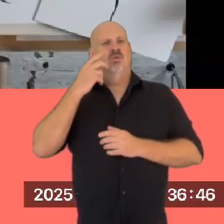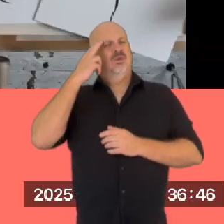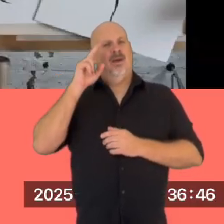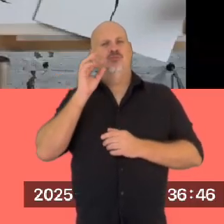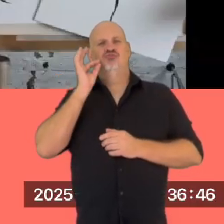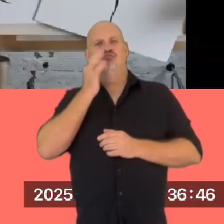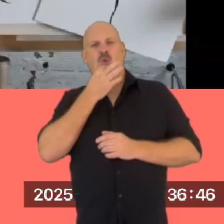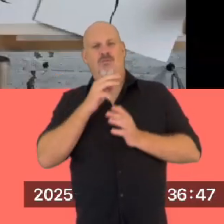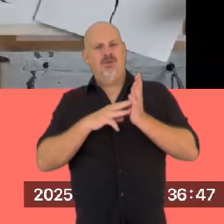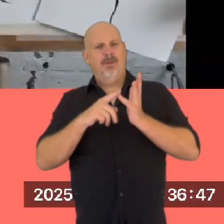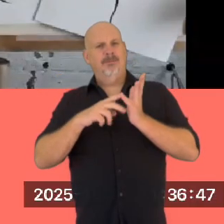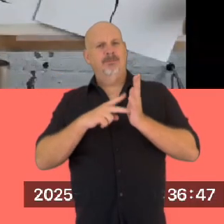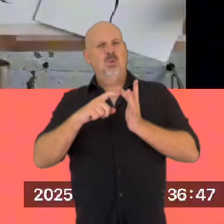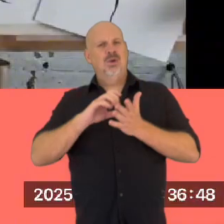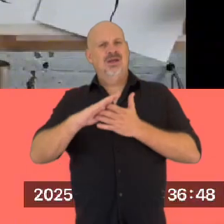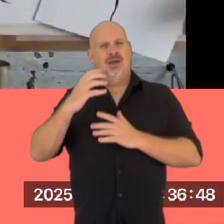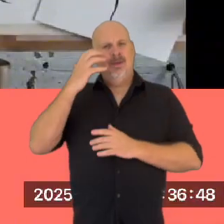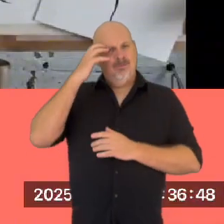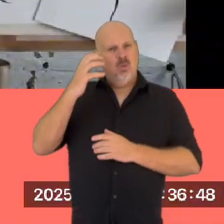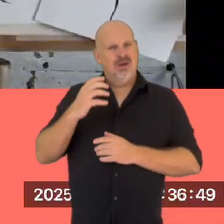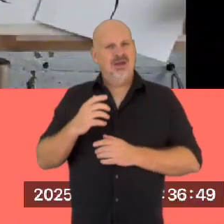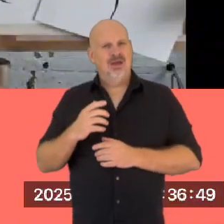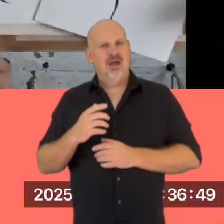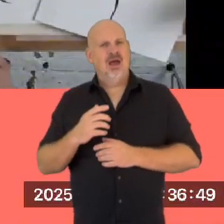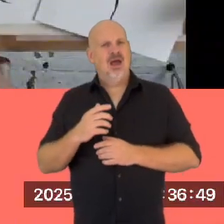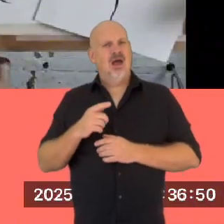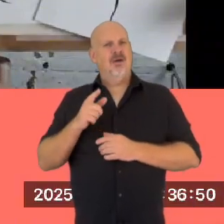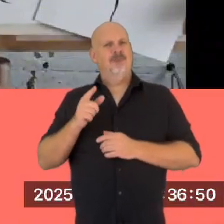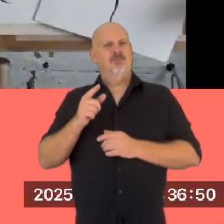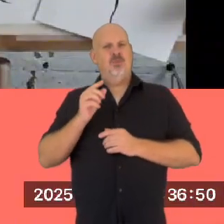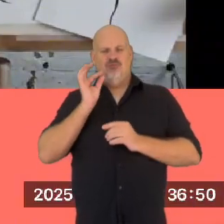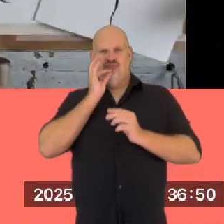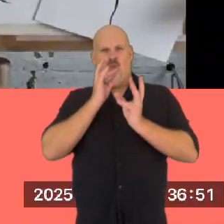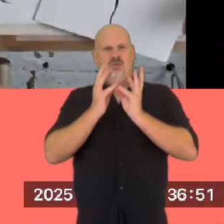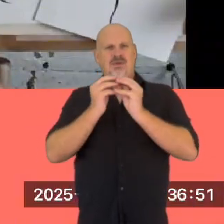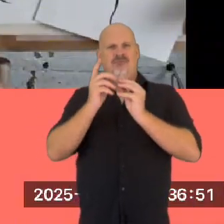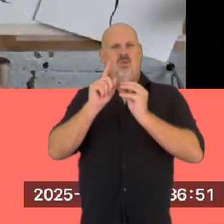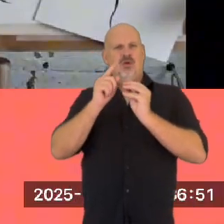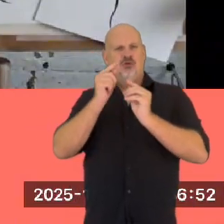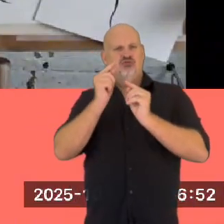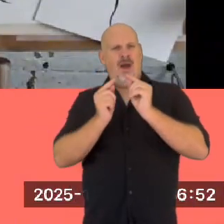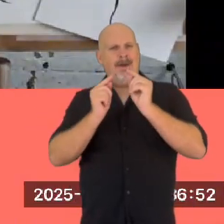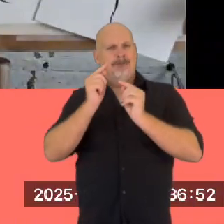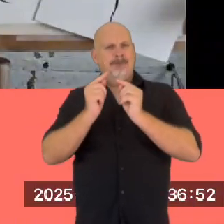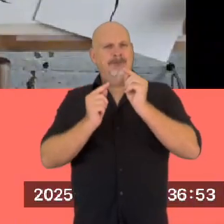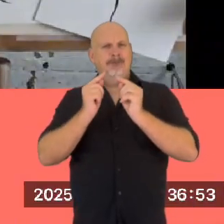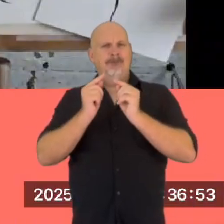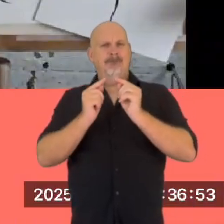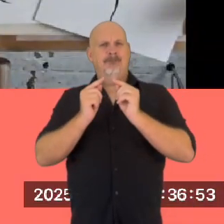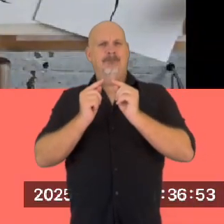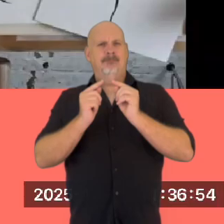it's I think it's called a Rosa Mundi, and it's one of those roses that are